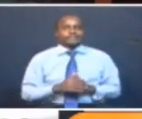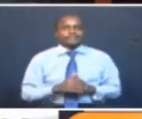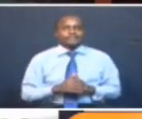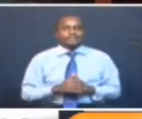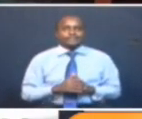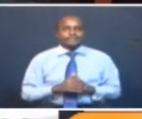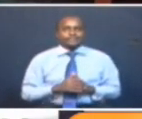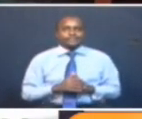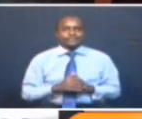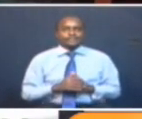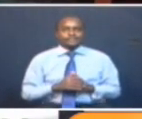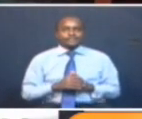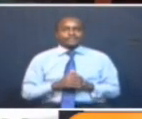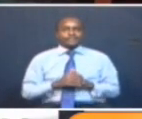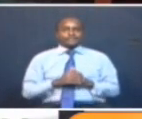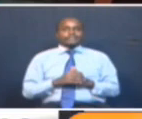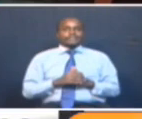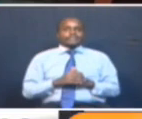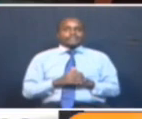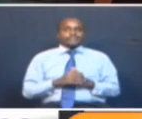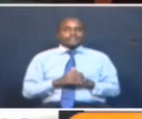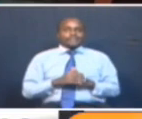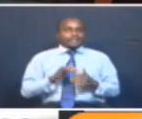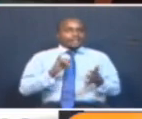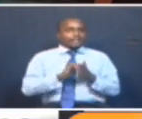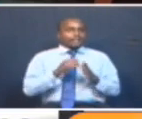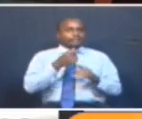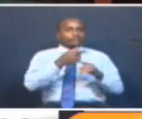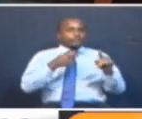Is that right? Then that came down from the Gandhi philosophy.